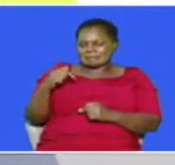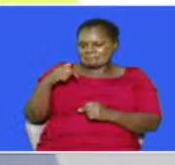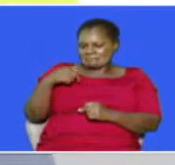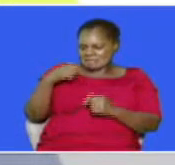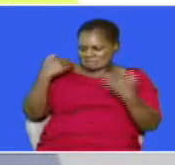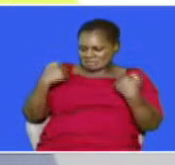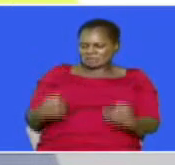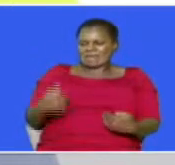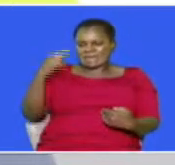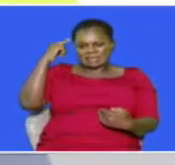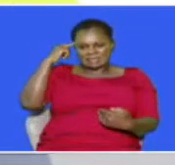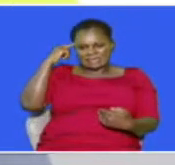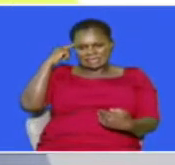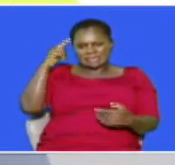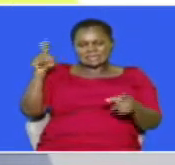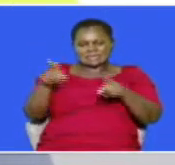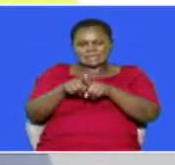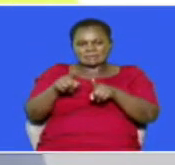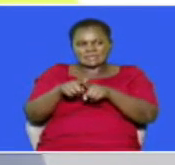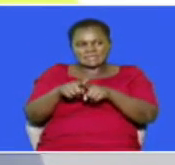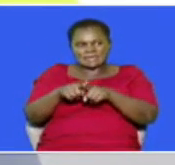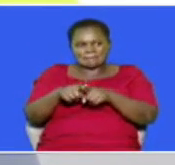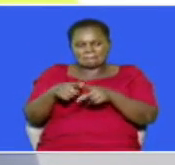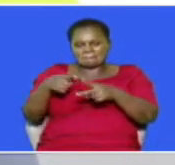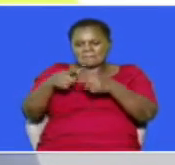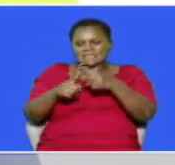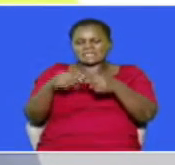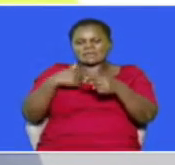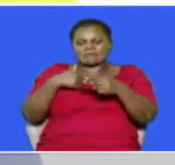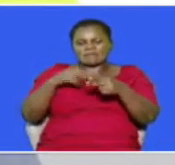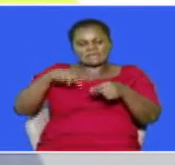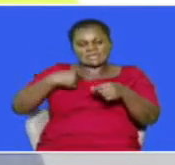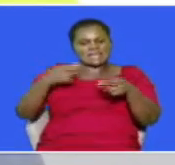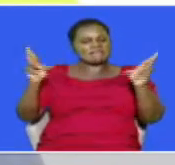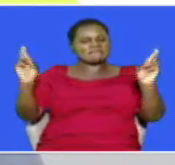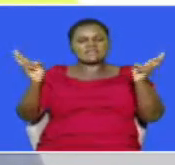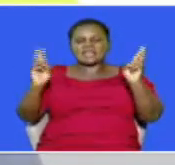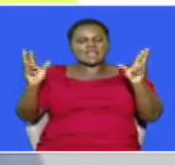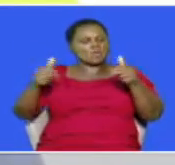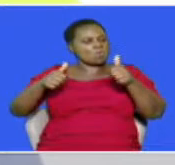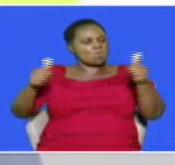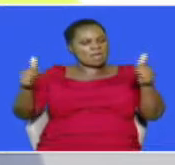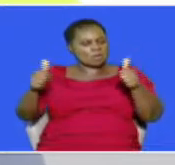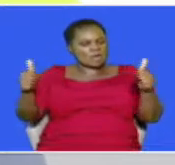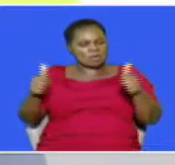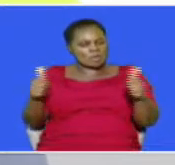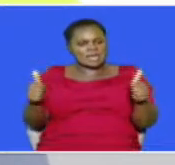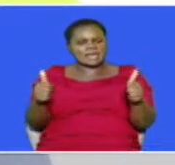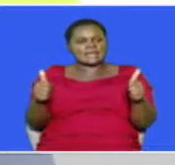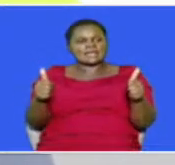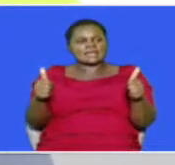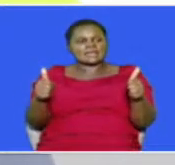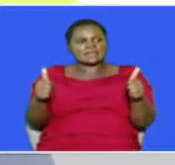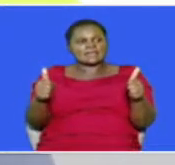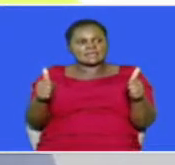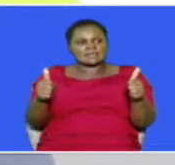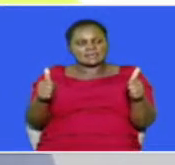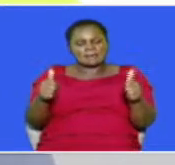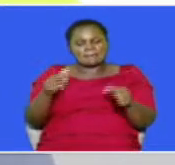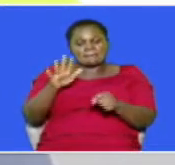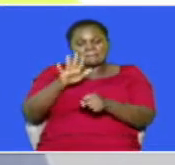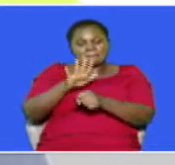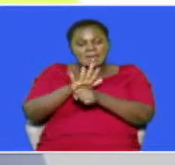myself and the machinery we have, we are well prepared that we are going to take a lot